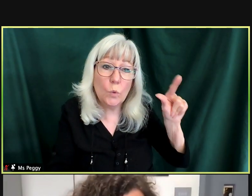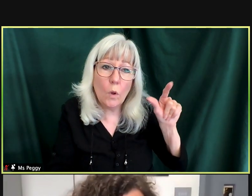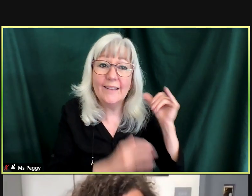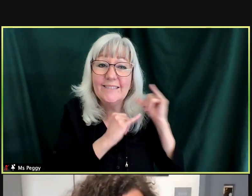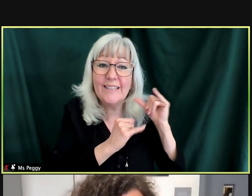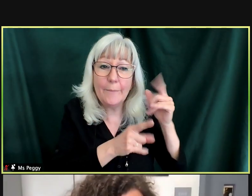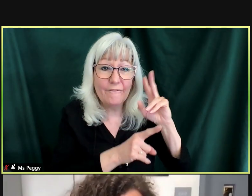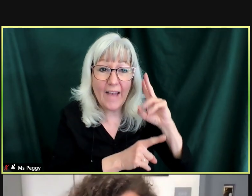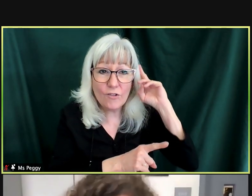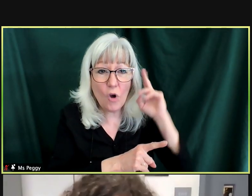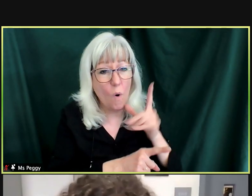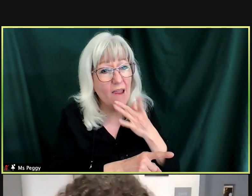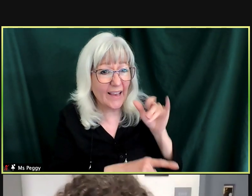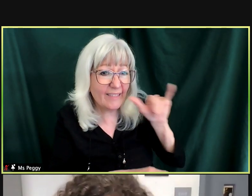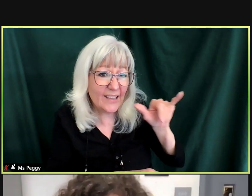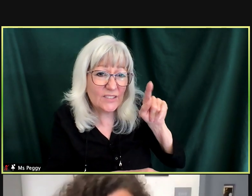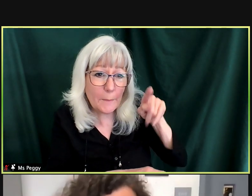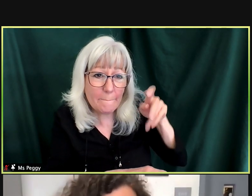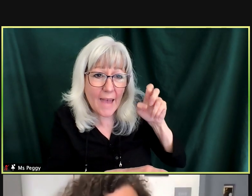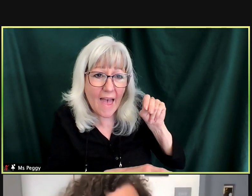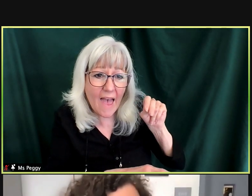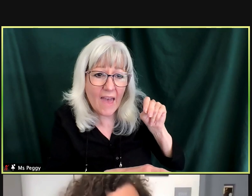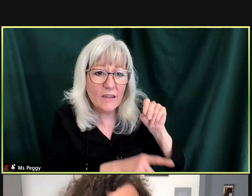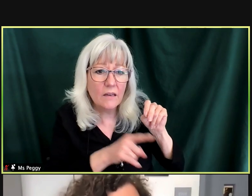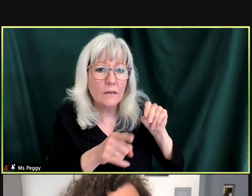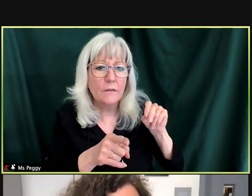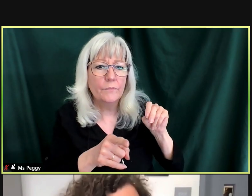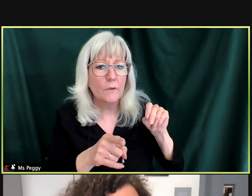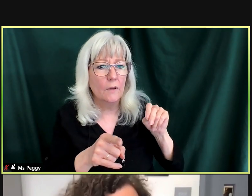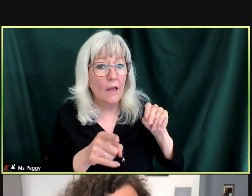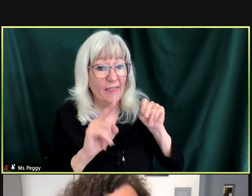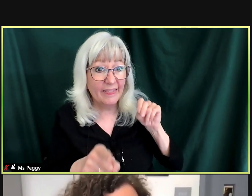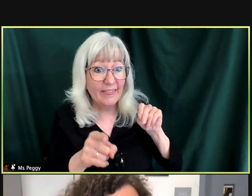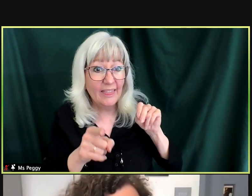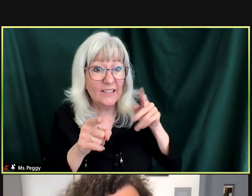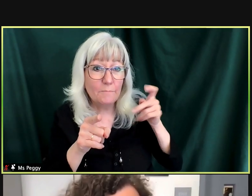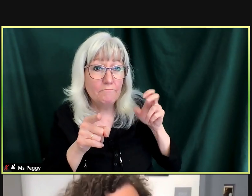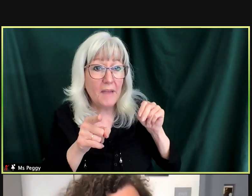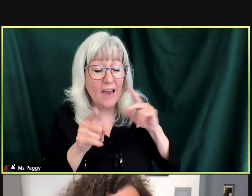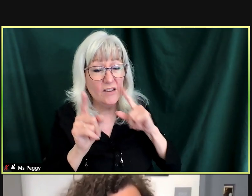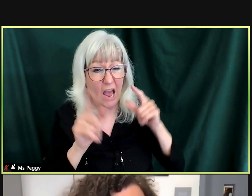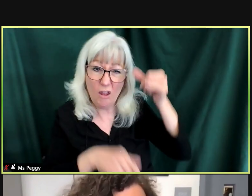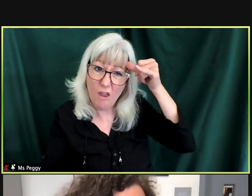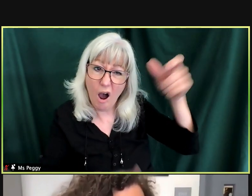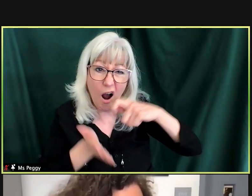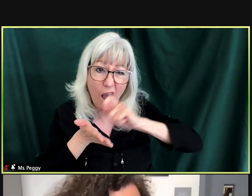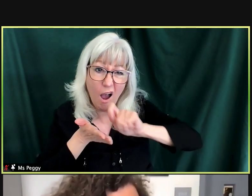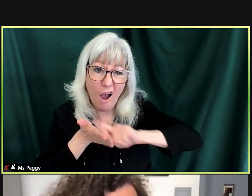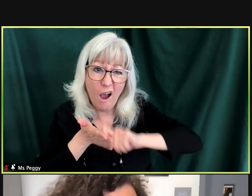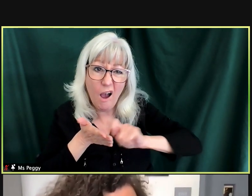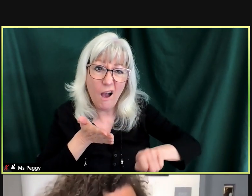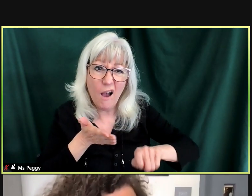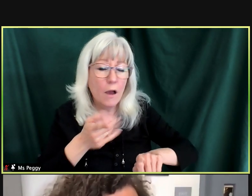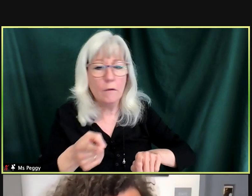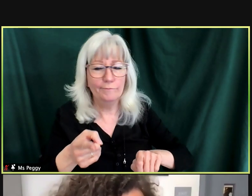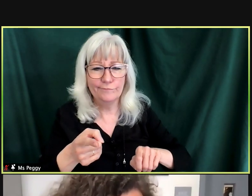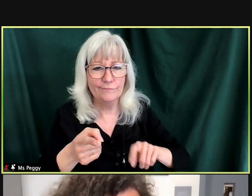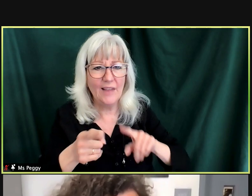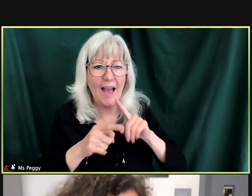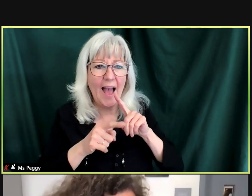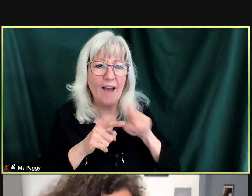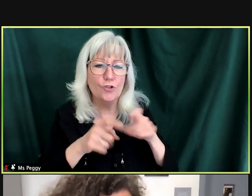this tool. So this tool doesn't make very many marks. So if you use this tool, you tend to look like Van Gogh too.